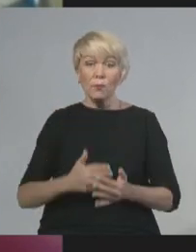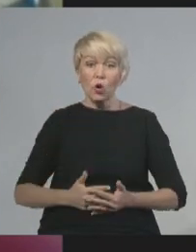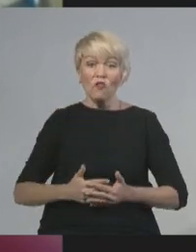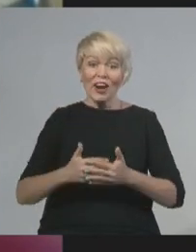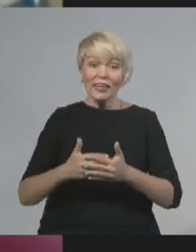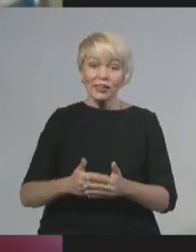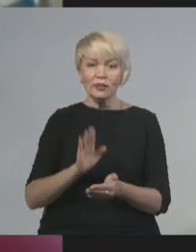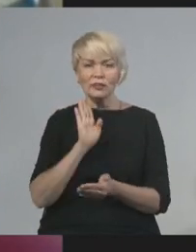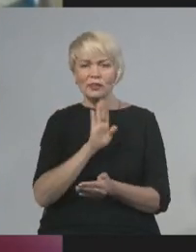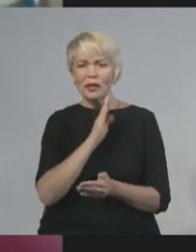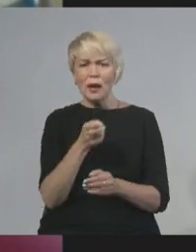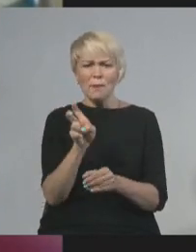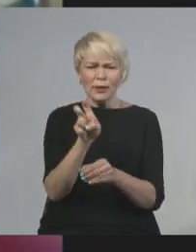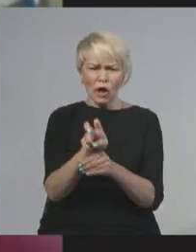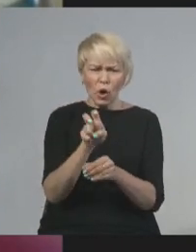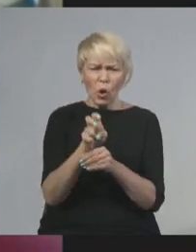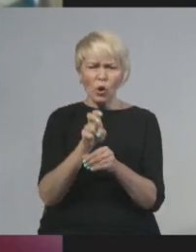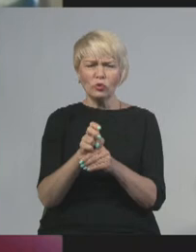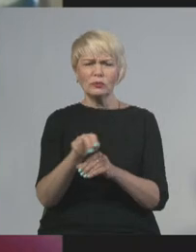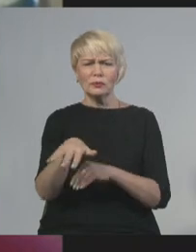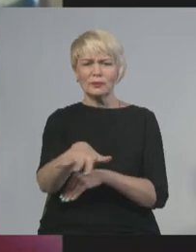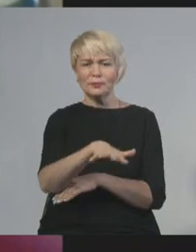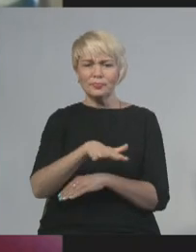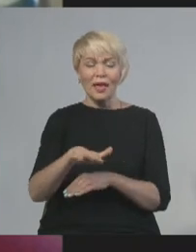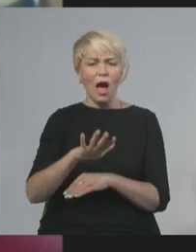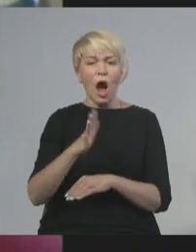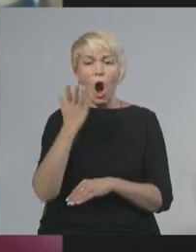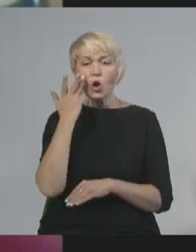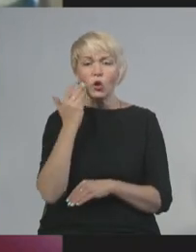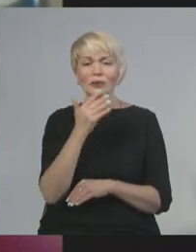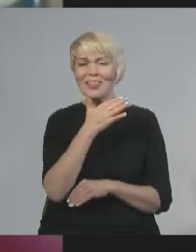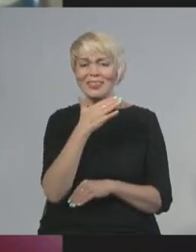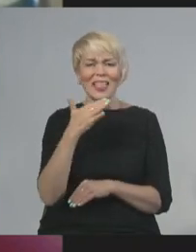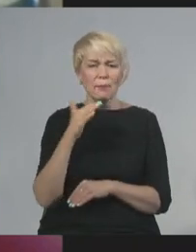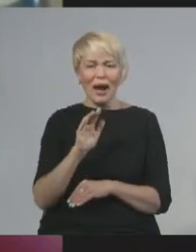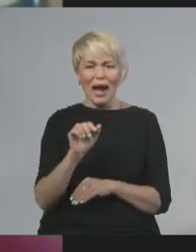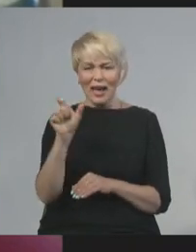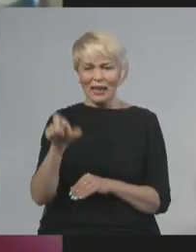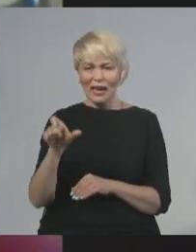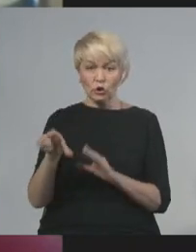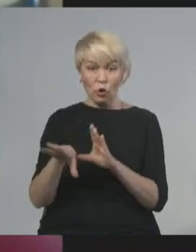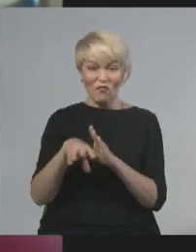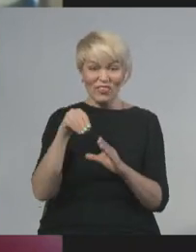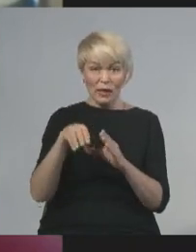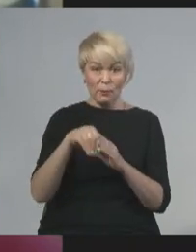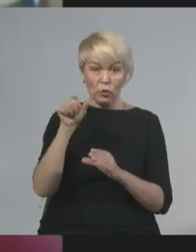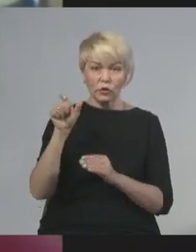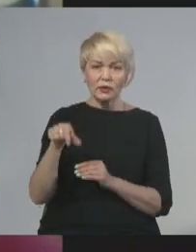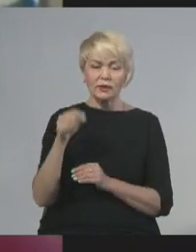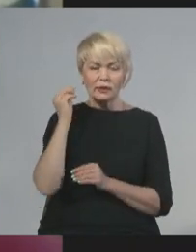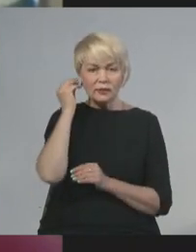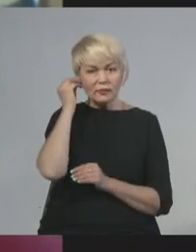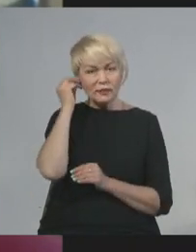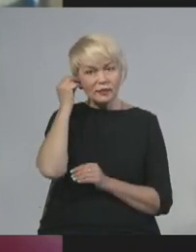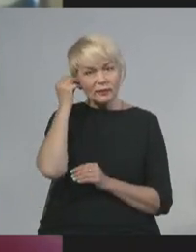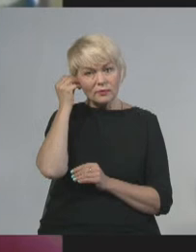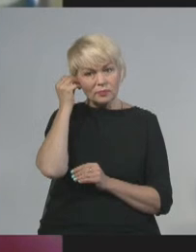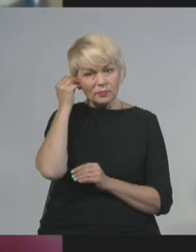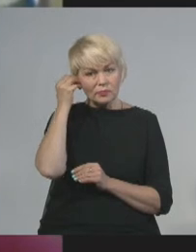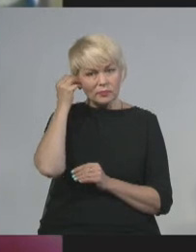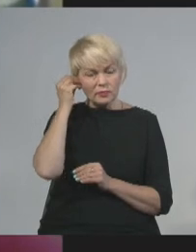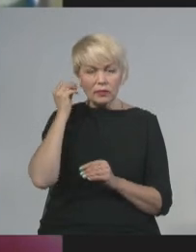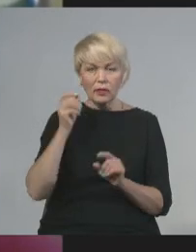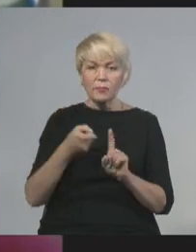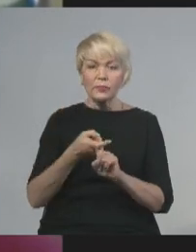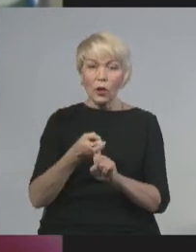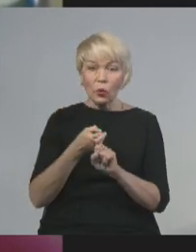this showed that the situation with the pandemic is very political and depends whether the government needs to have the numbers high